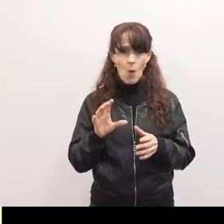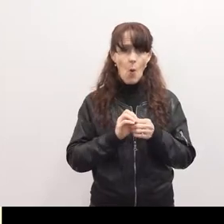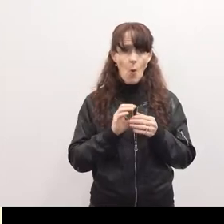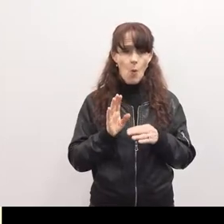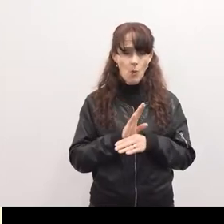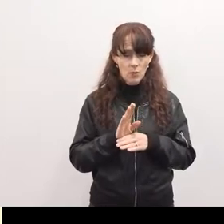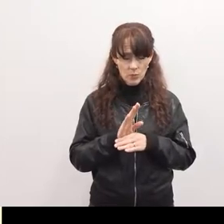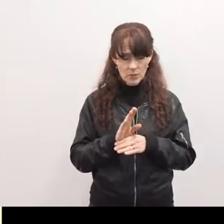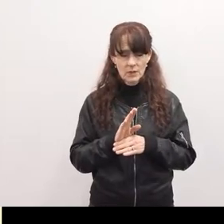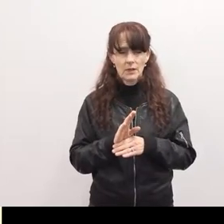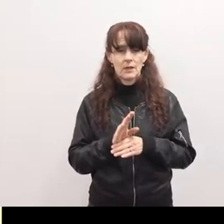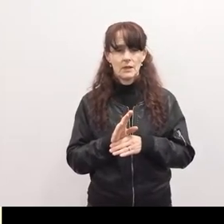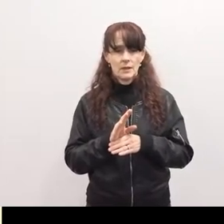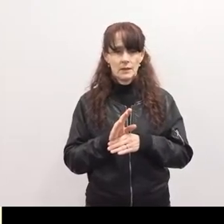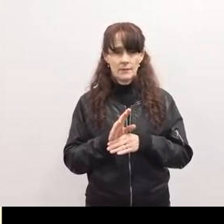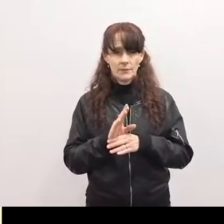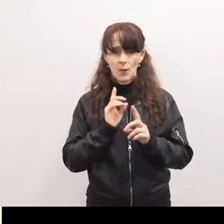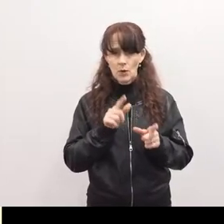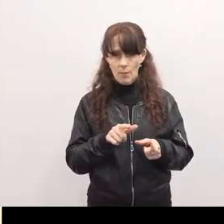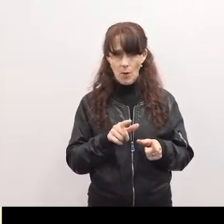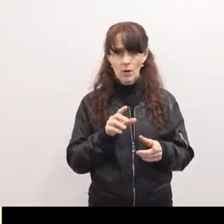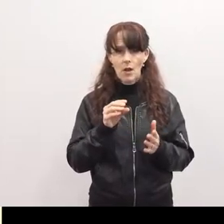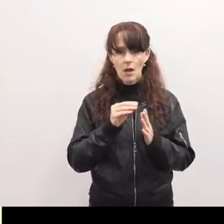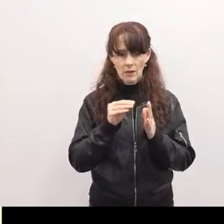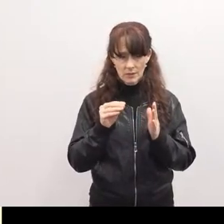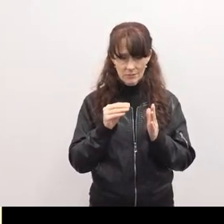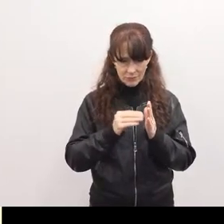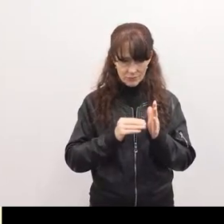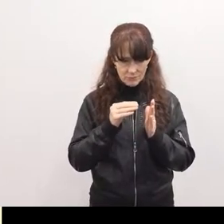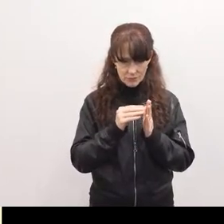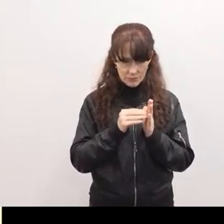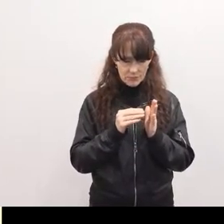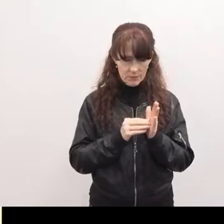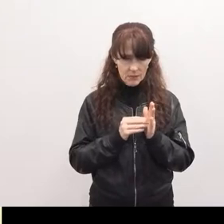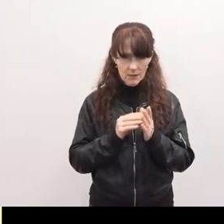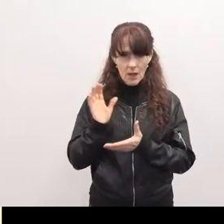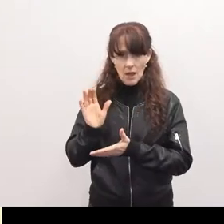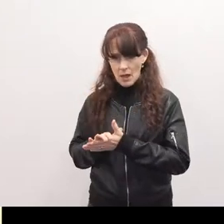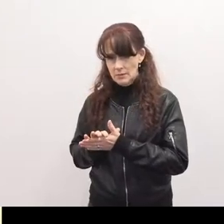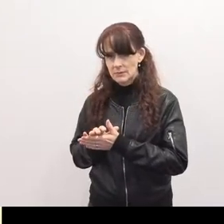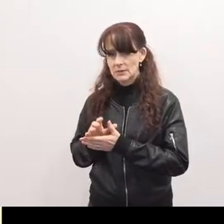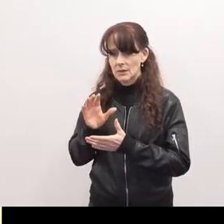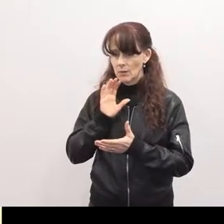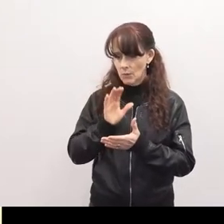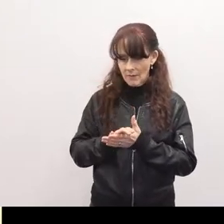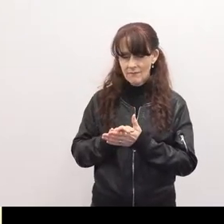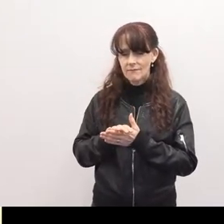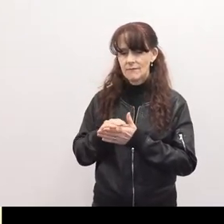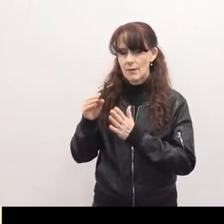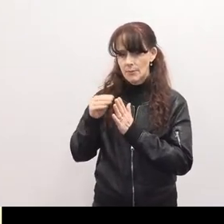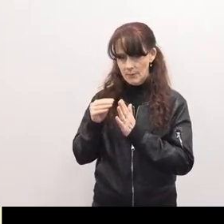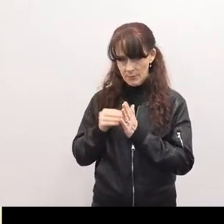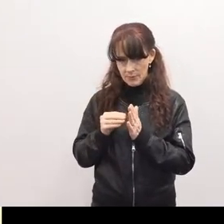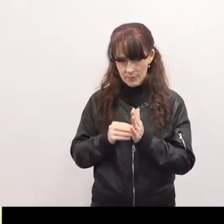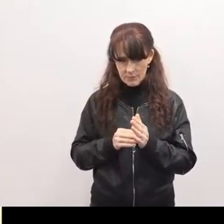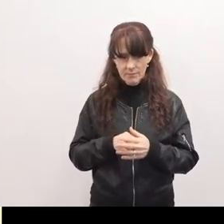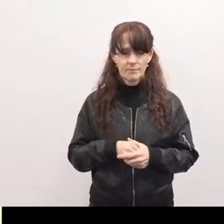business, you have to report that on your Form 700. If your spouse owns a business, you have to report that on your Form